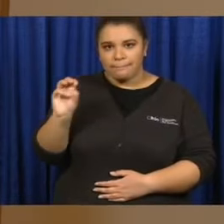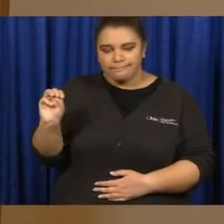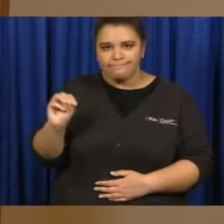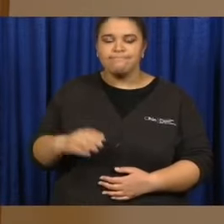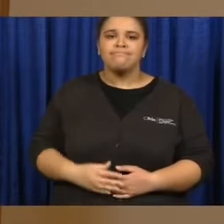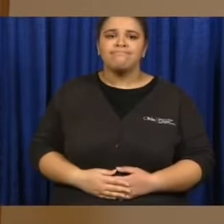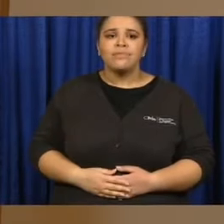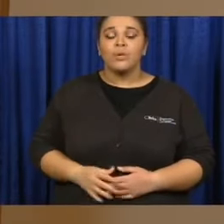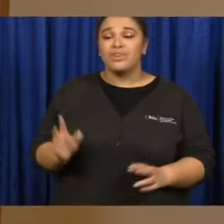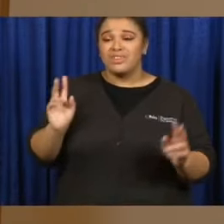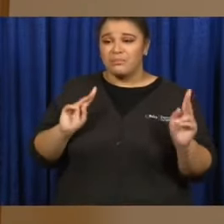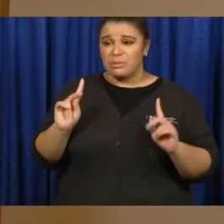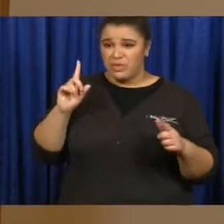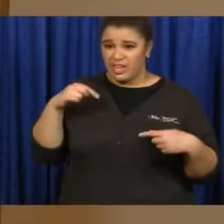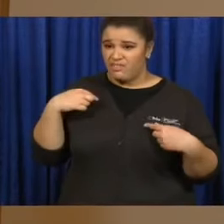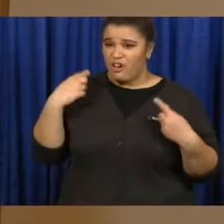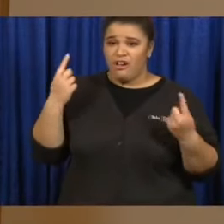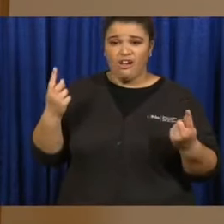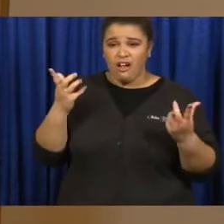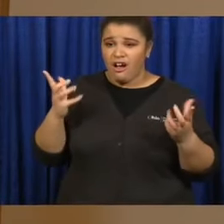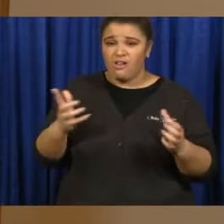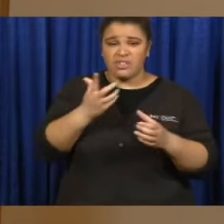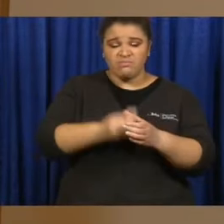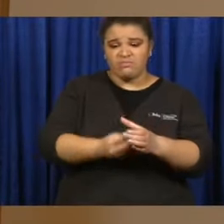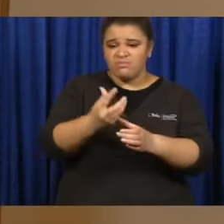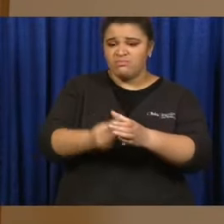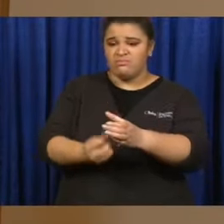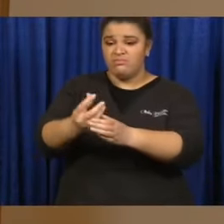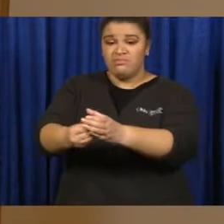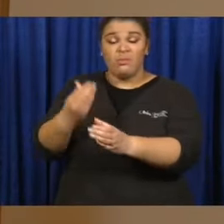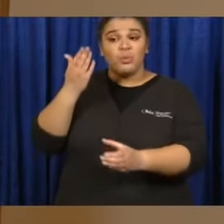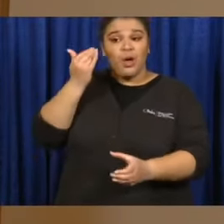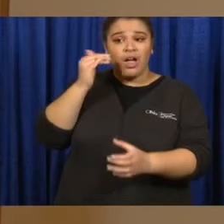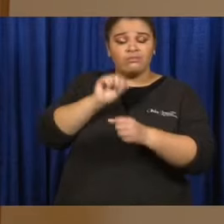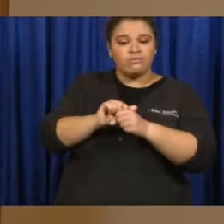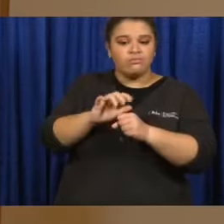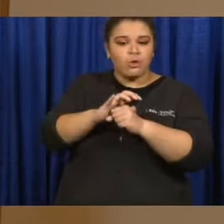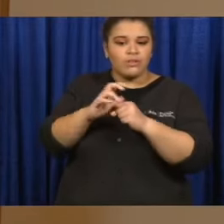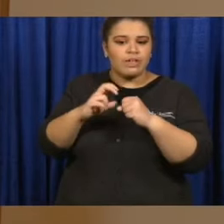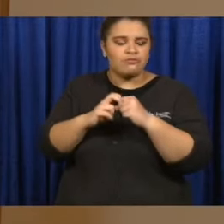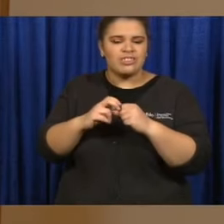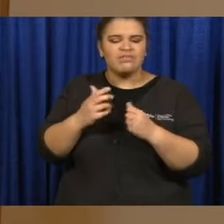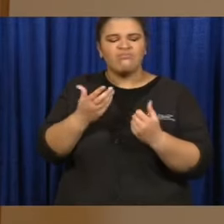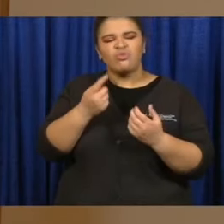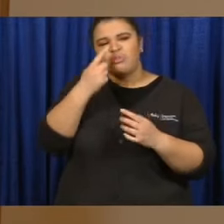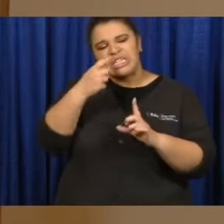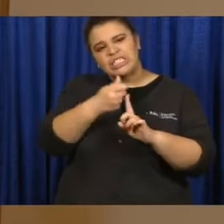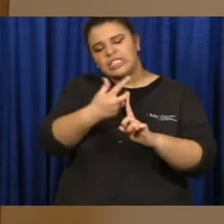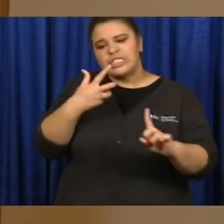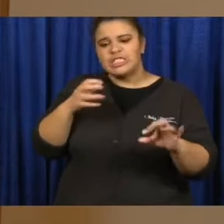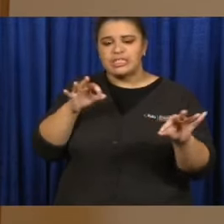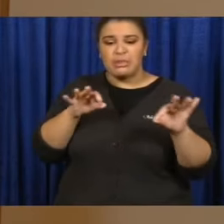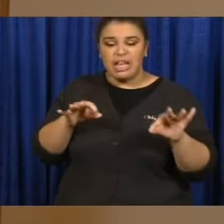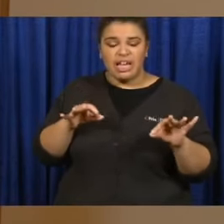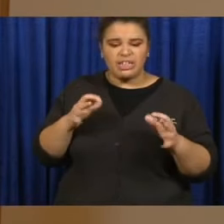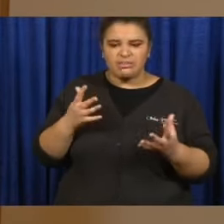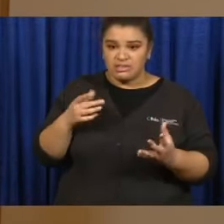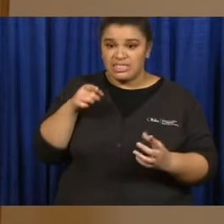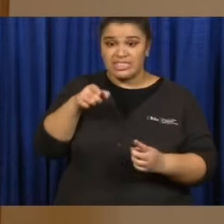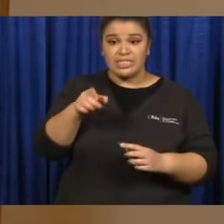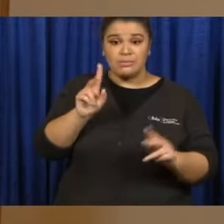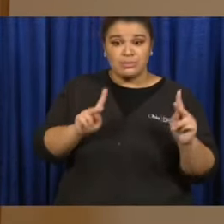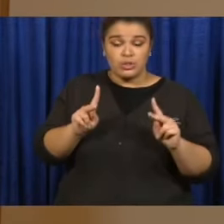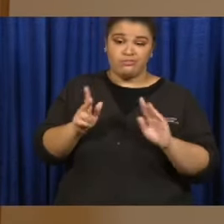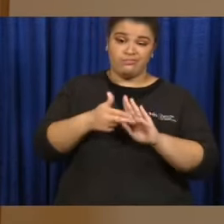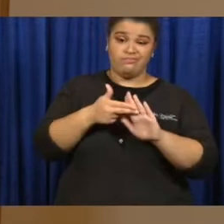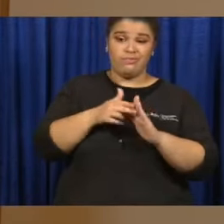died from this. Can you shed any light on the deaths? Were these people medically fragile, had existing conditions?